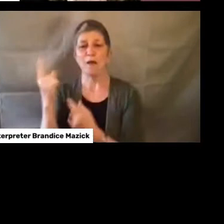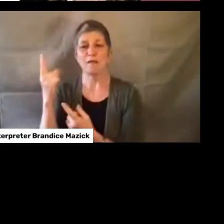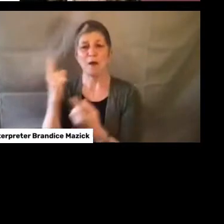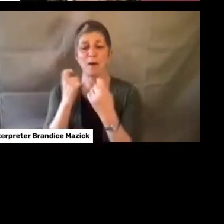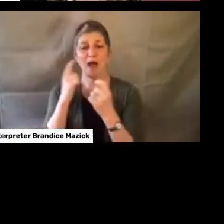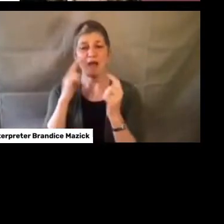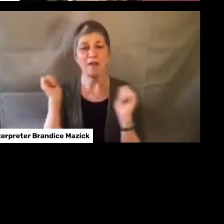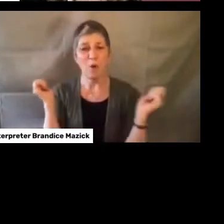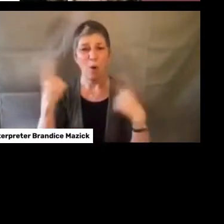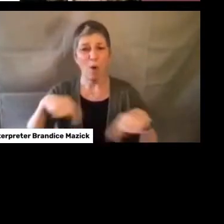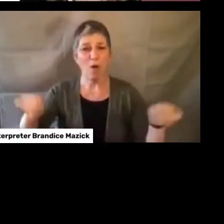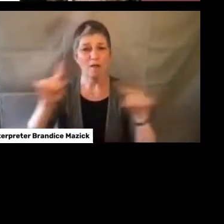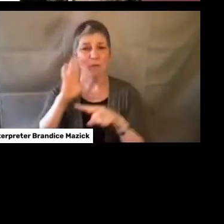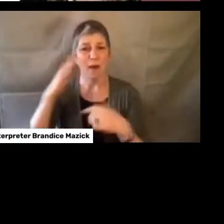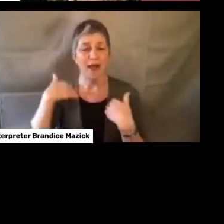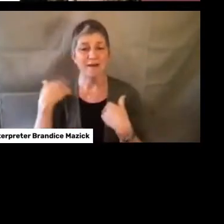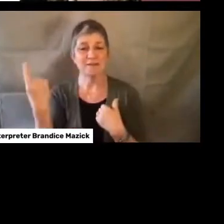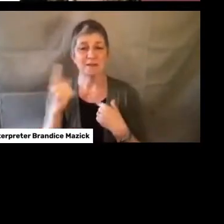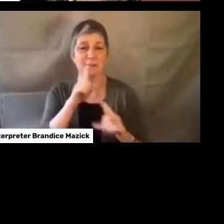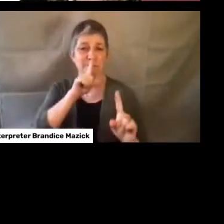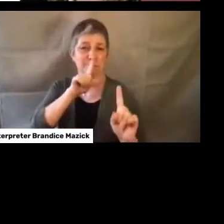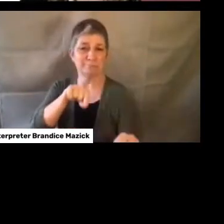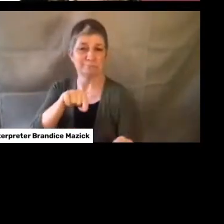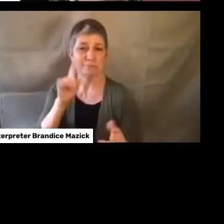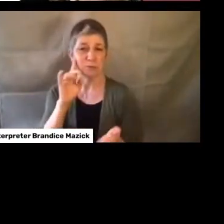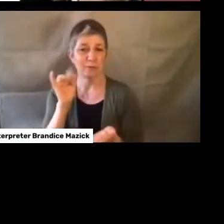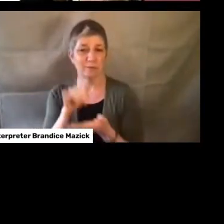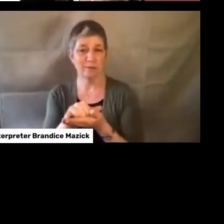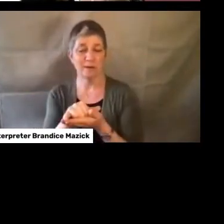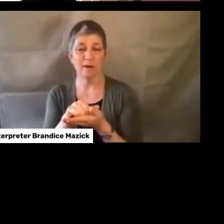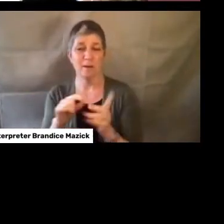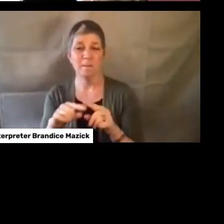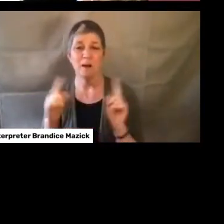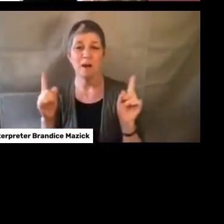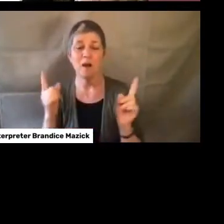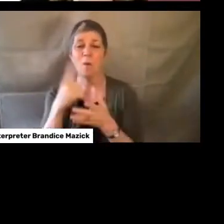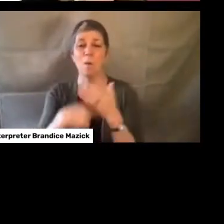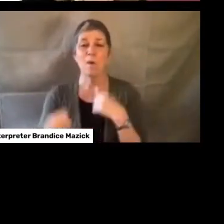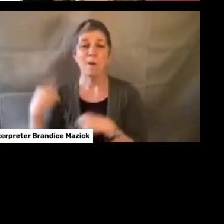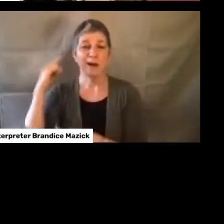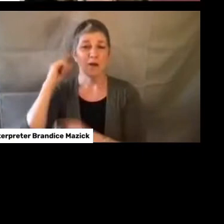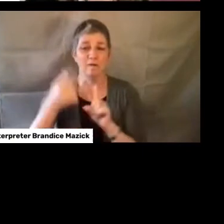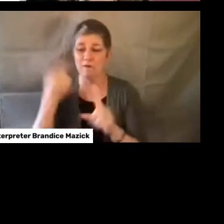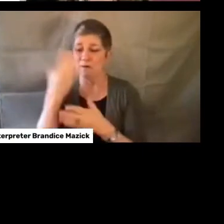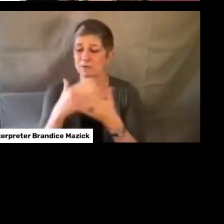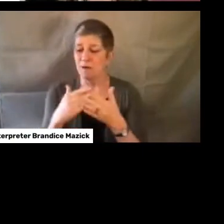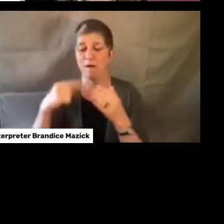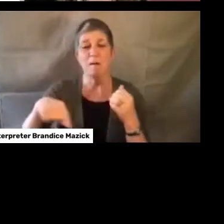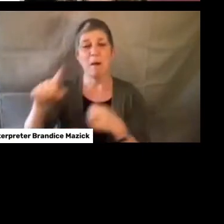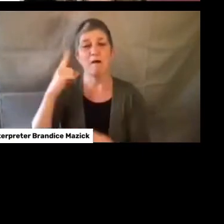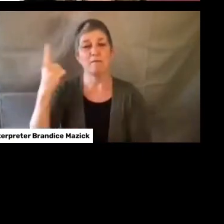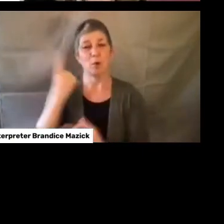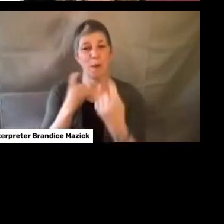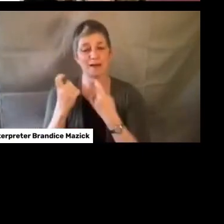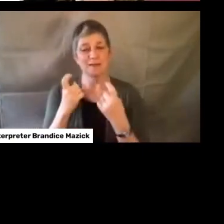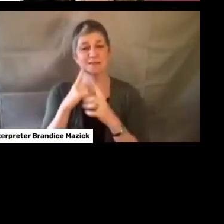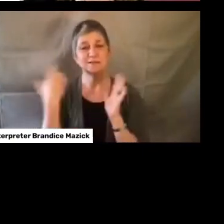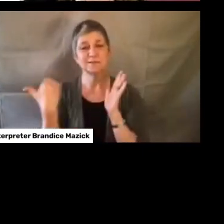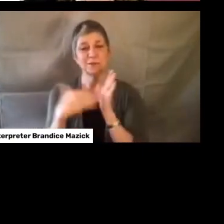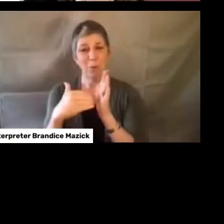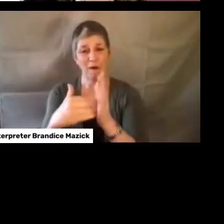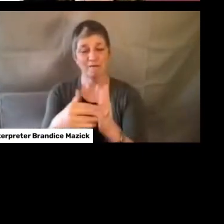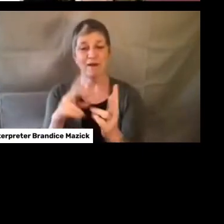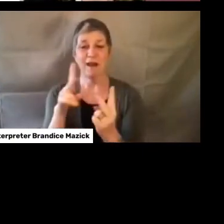think all of you will have something to say about, which is what we're hearing from some of the questions is too often